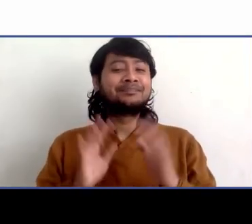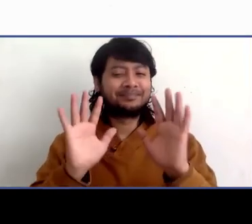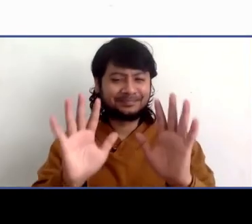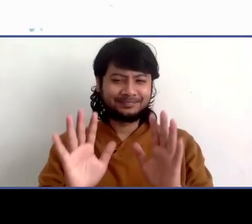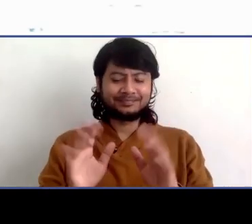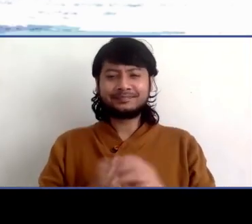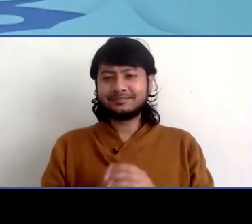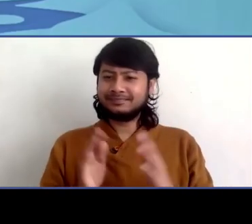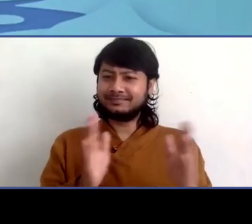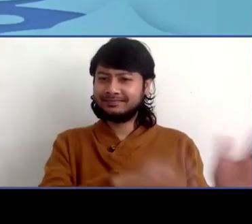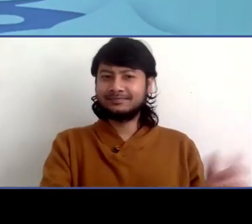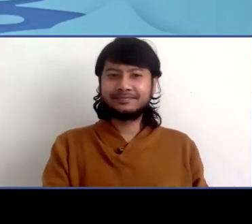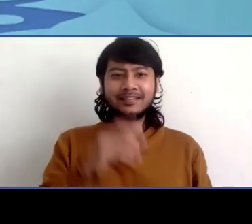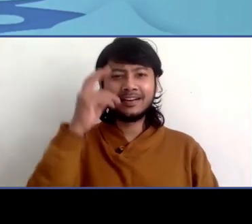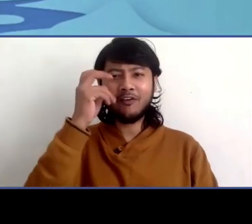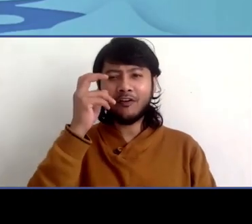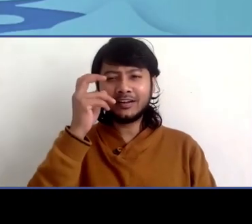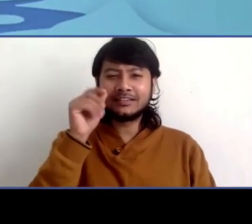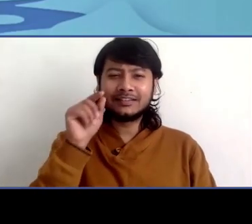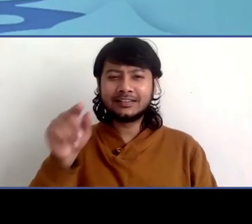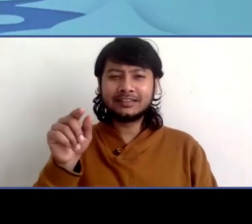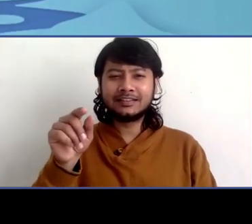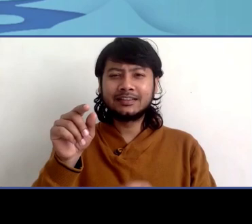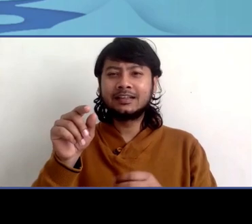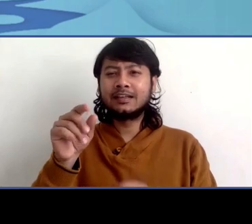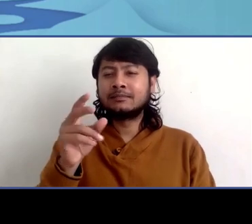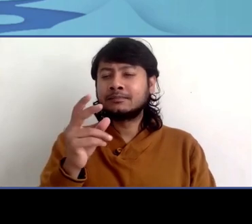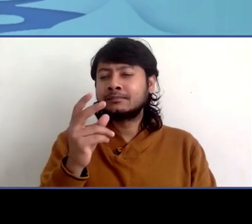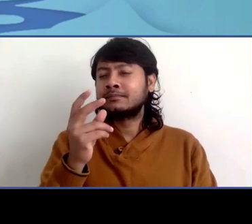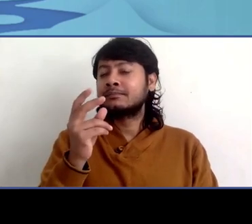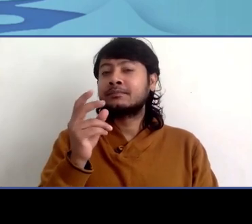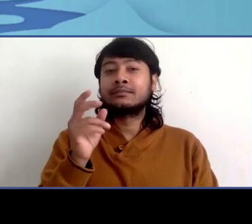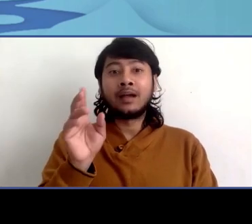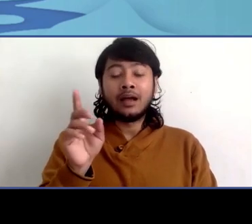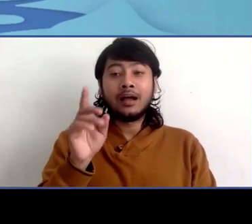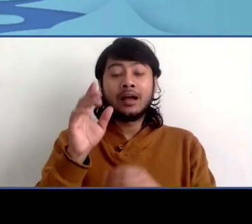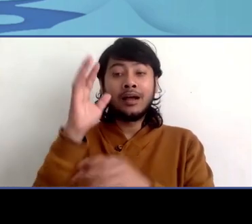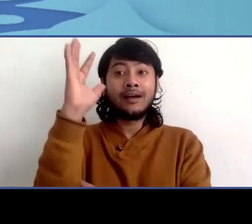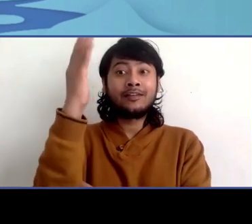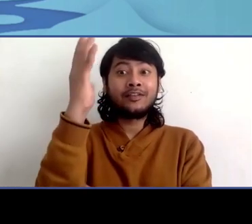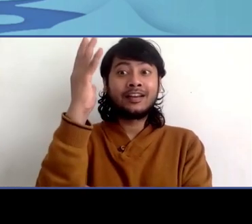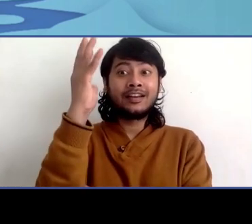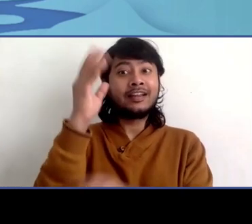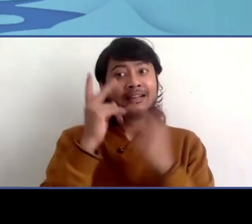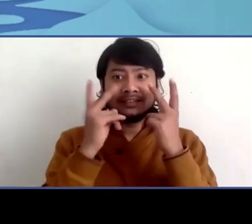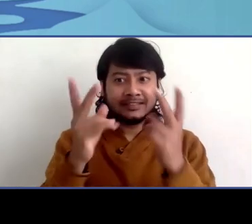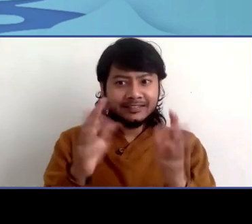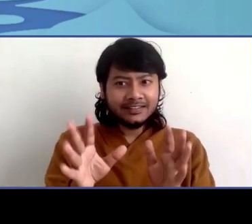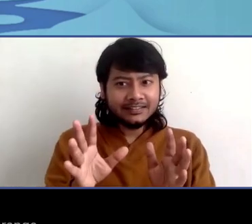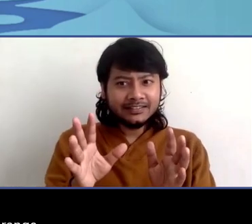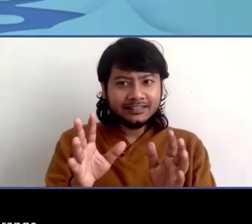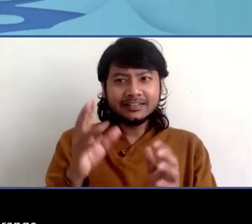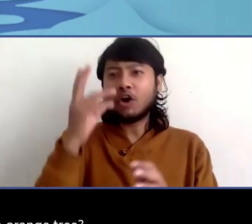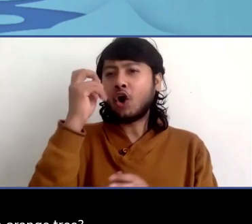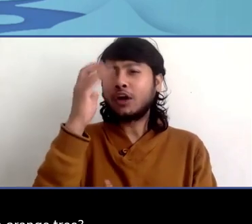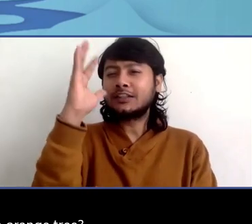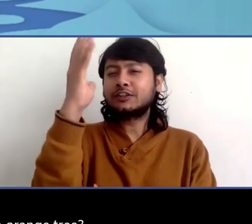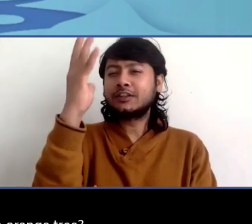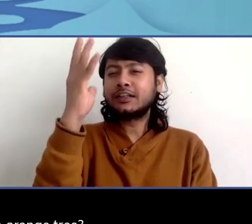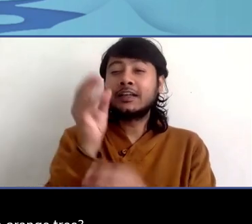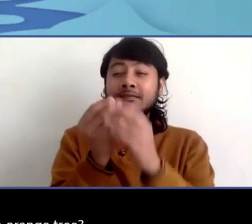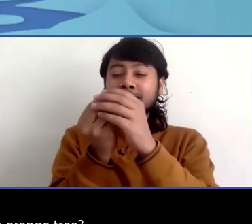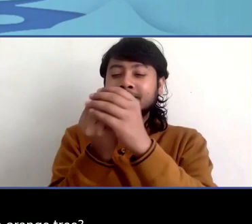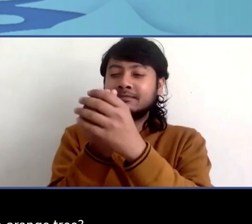you smelt the smell of an orange tree flower? Have you seen an orange tree? Smell the